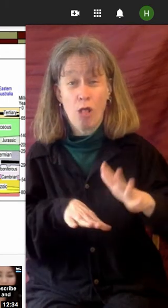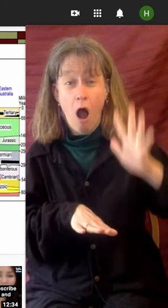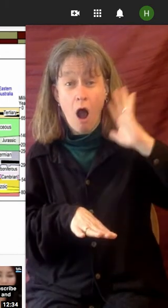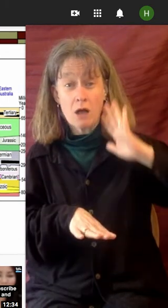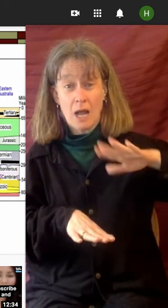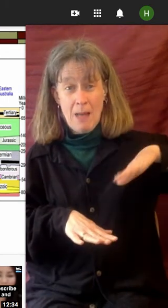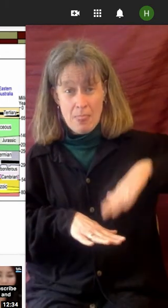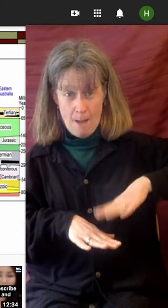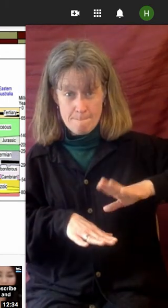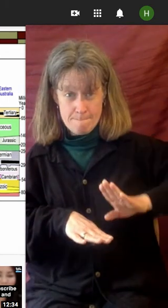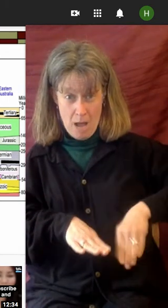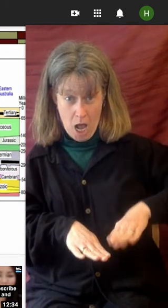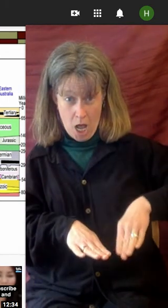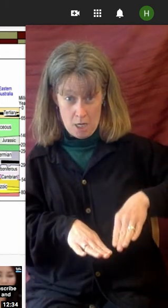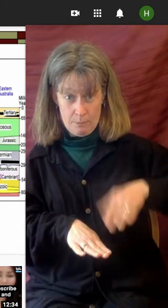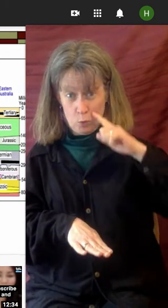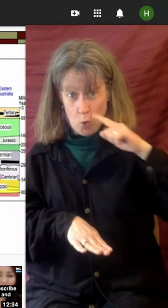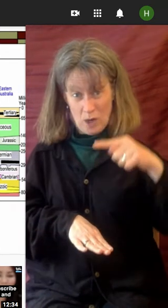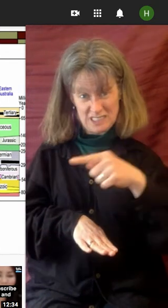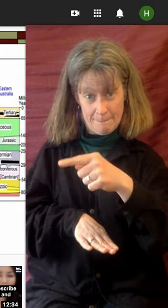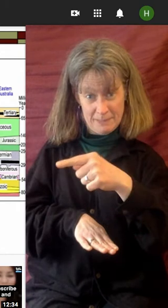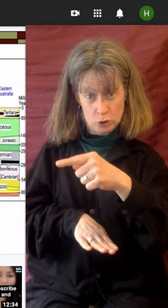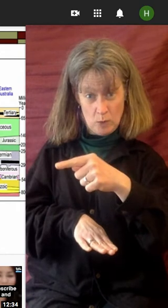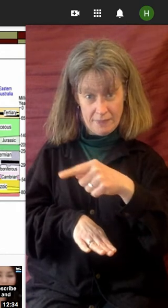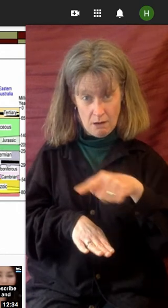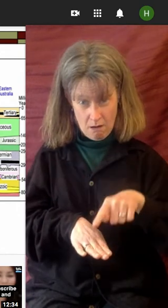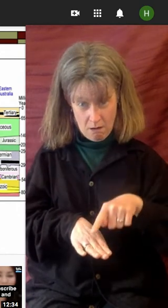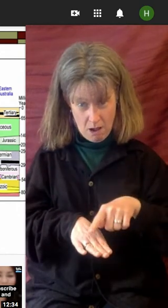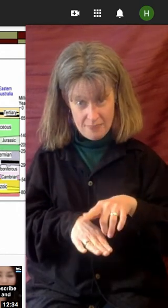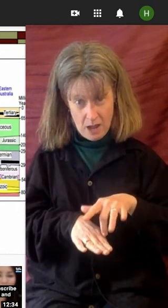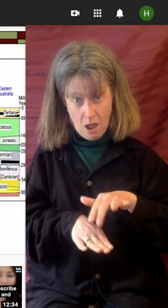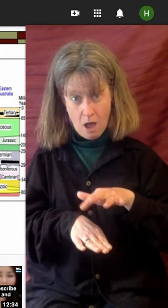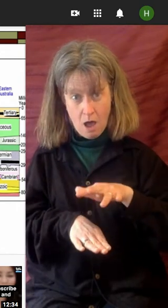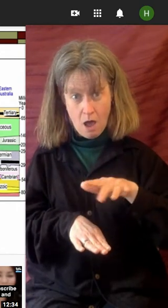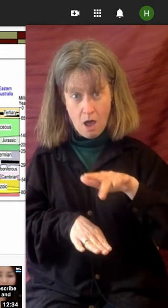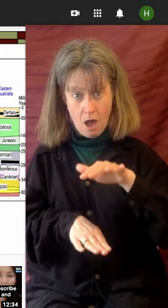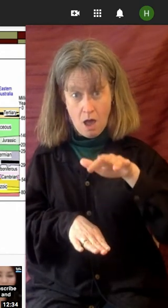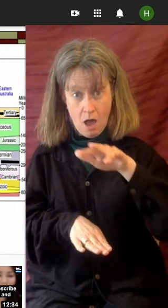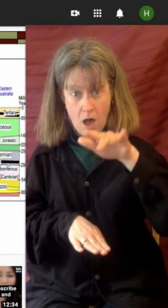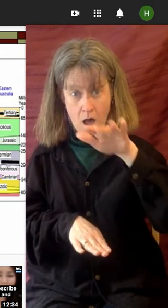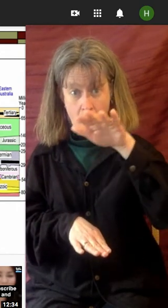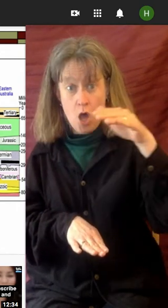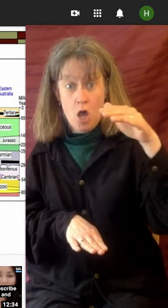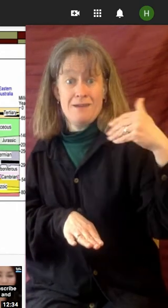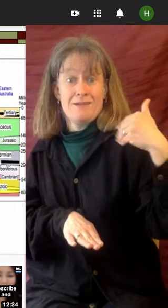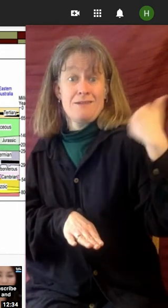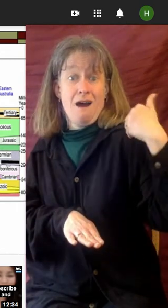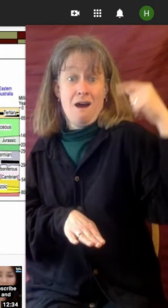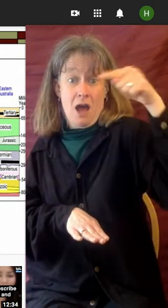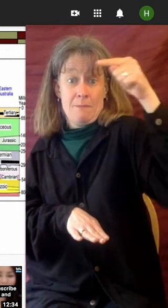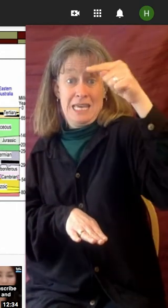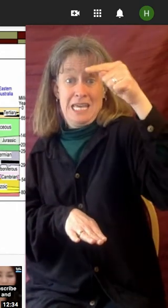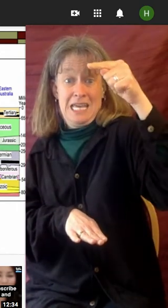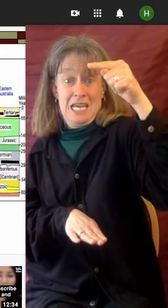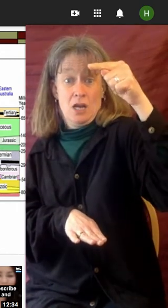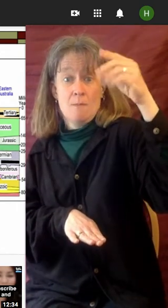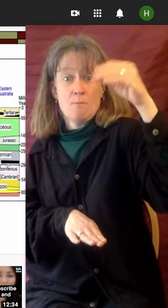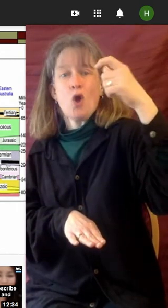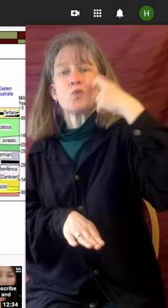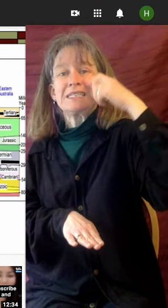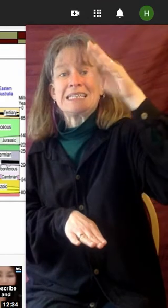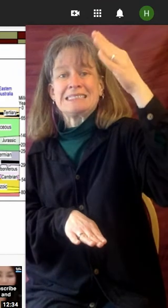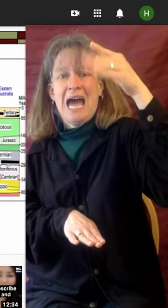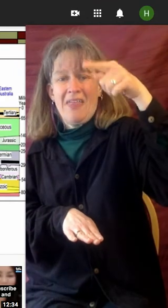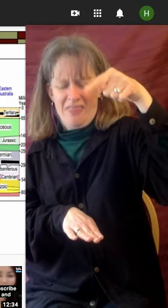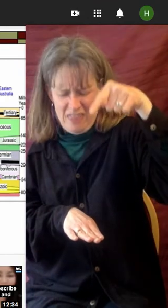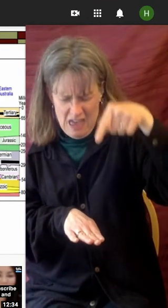say bottom. The youngest forms are on the top. So literally we can